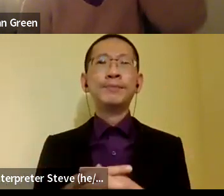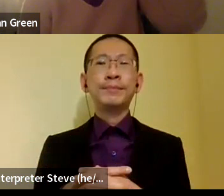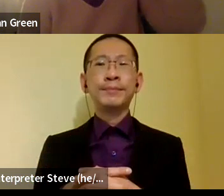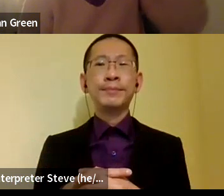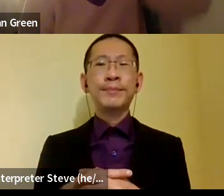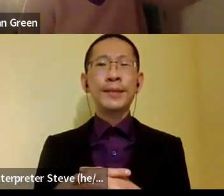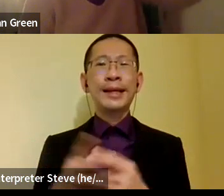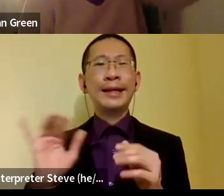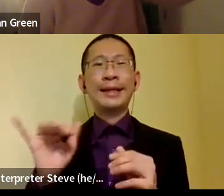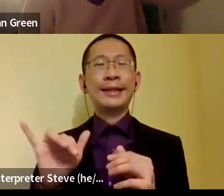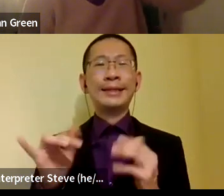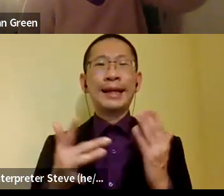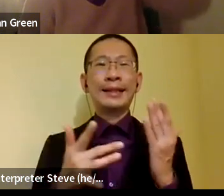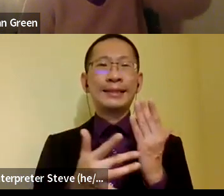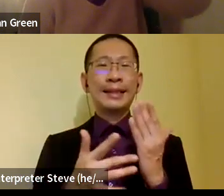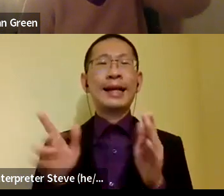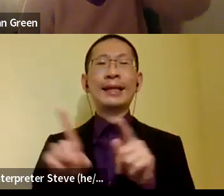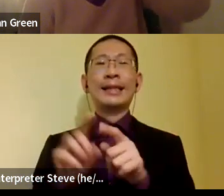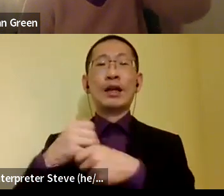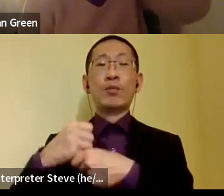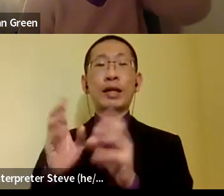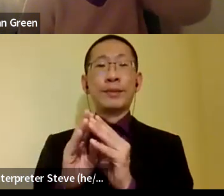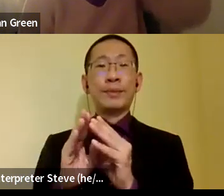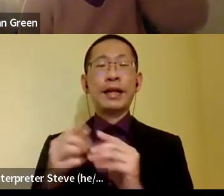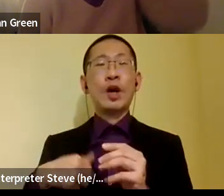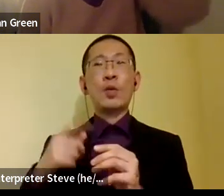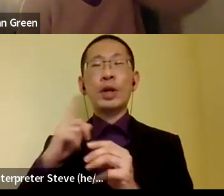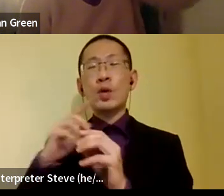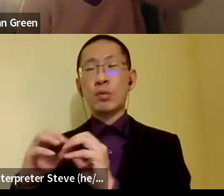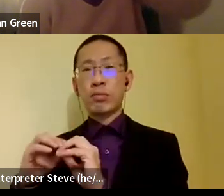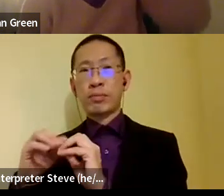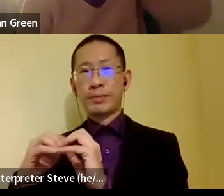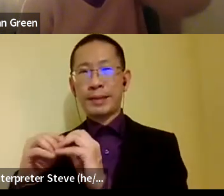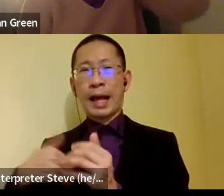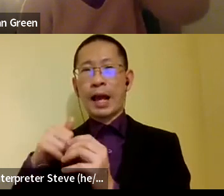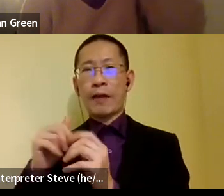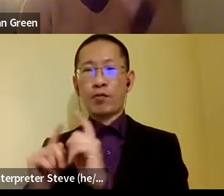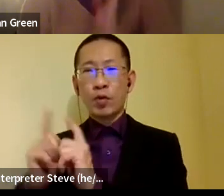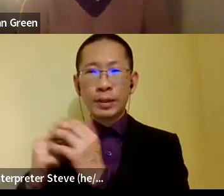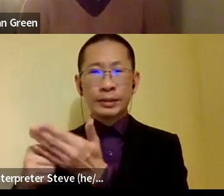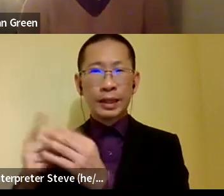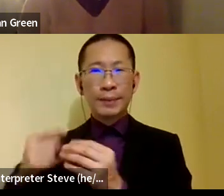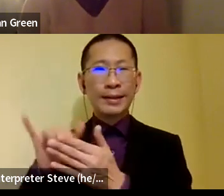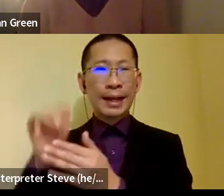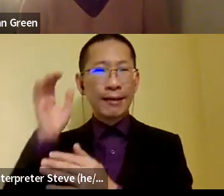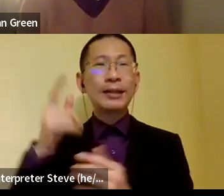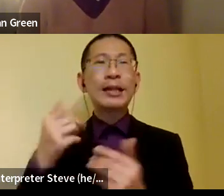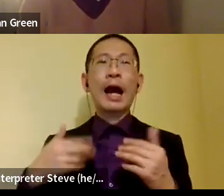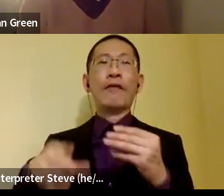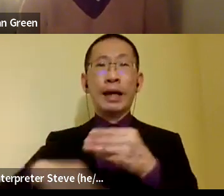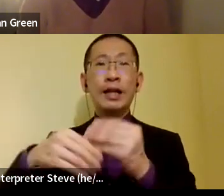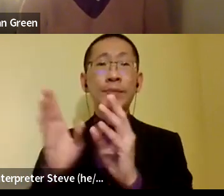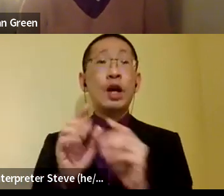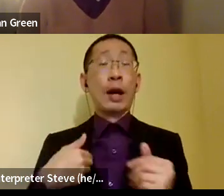You know, it's like a tech, it's like a production meeting, you know, like we'll sidebar on that. Do you know what I mean? And so like, there's a lot of additional meetings. So we have the